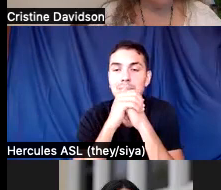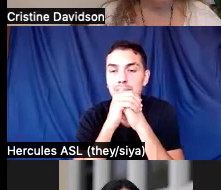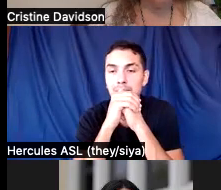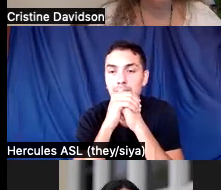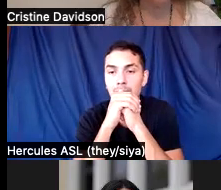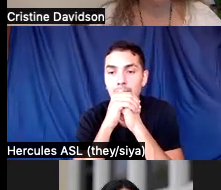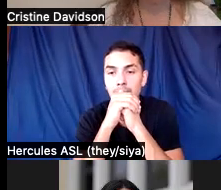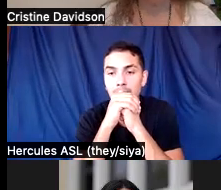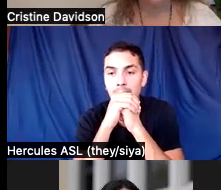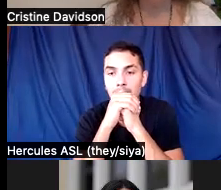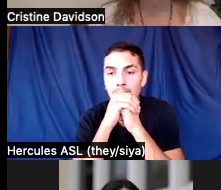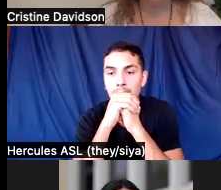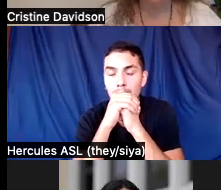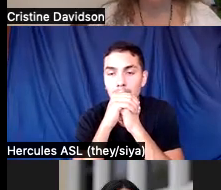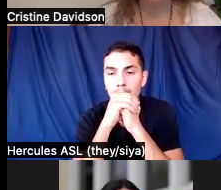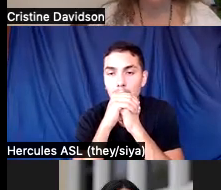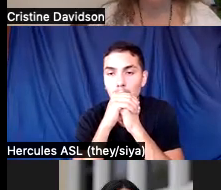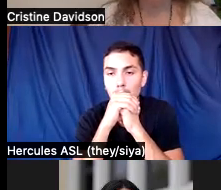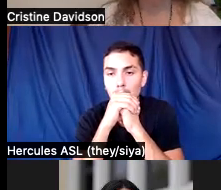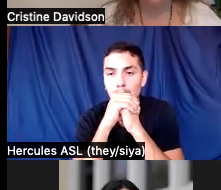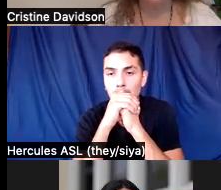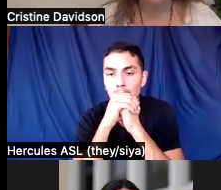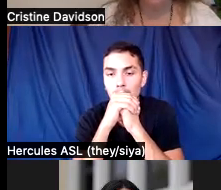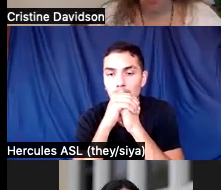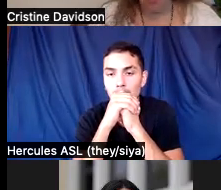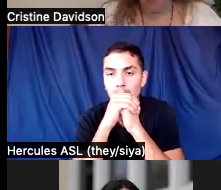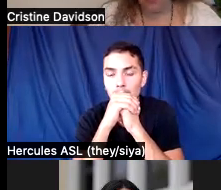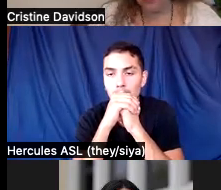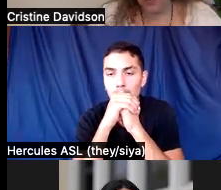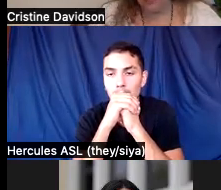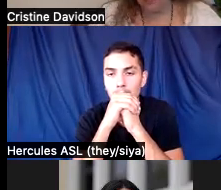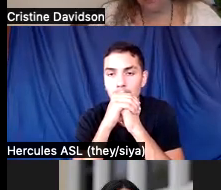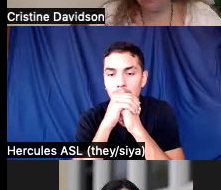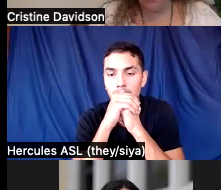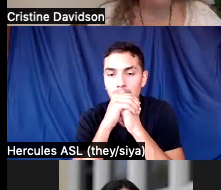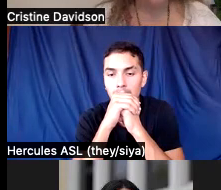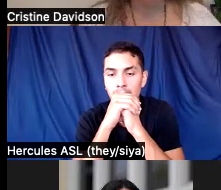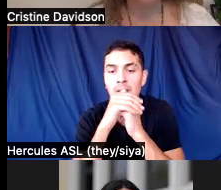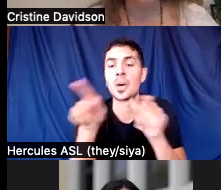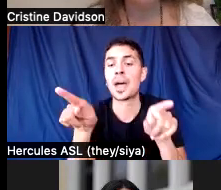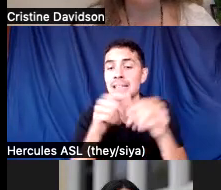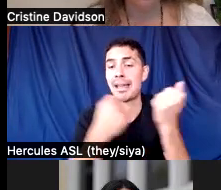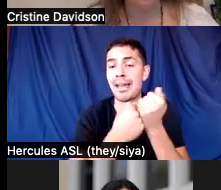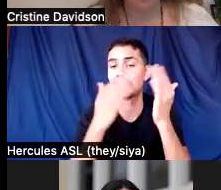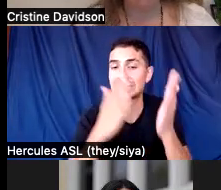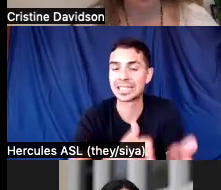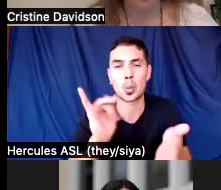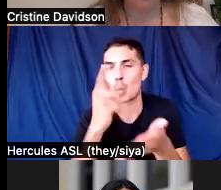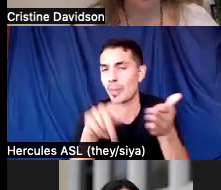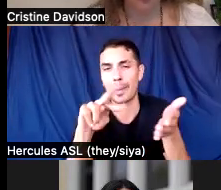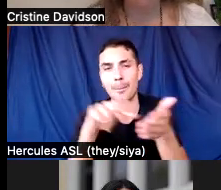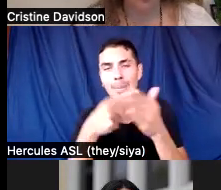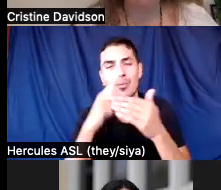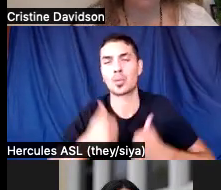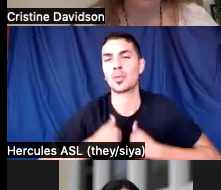as people trying to dismantle the conditions of violence, what does that mean for